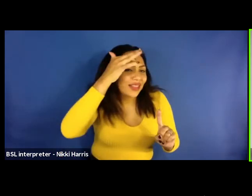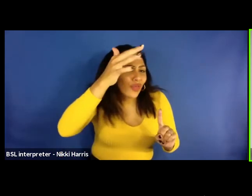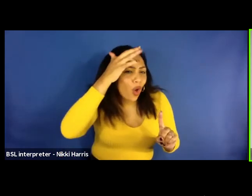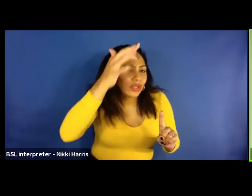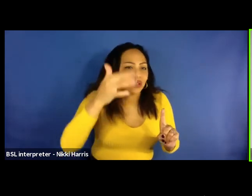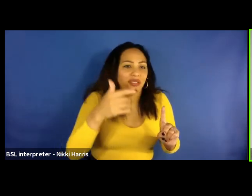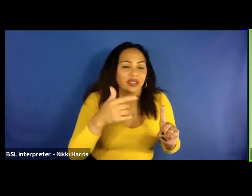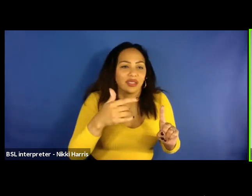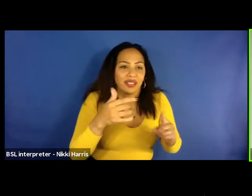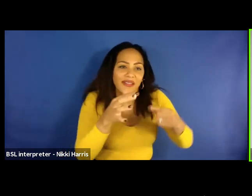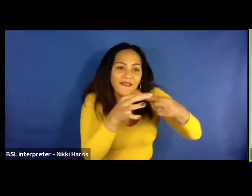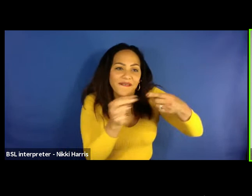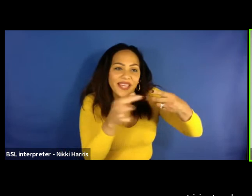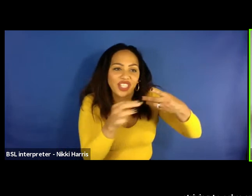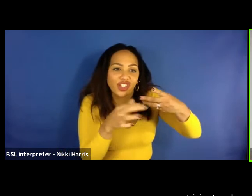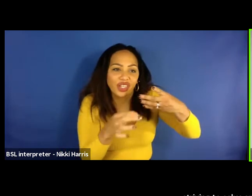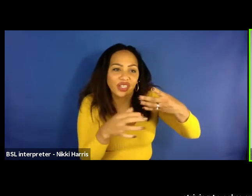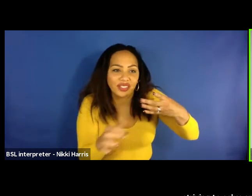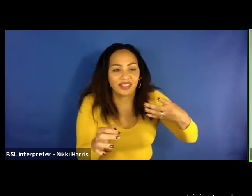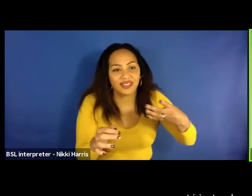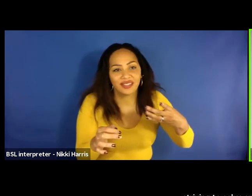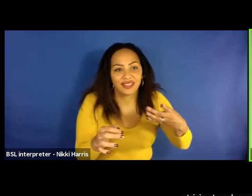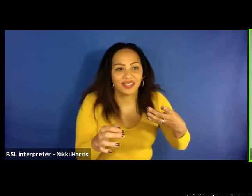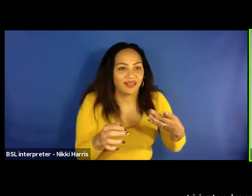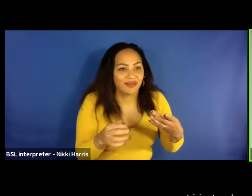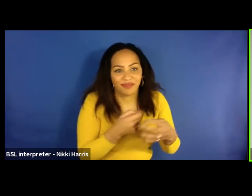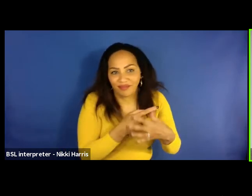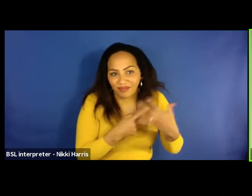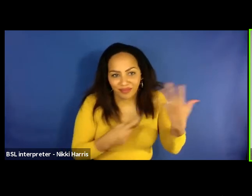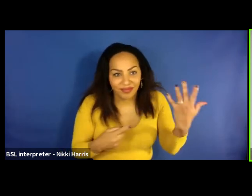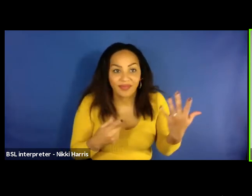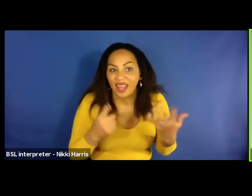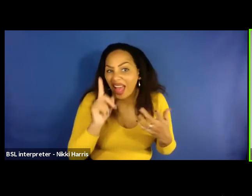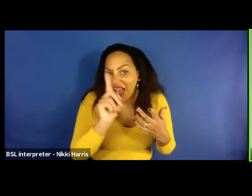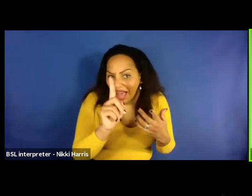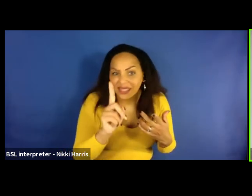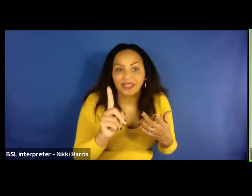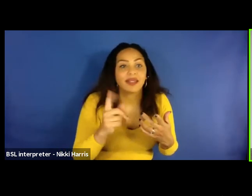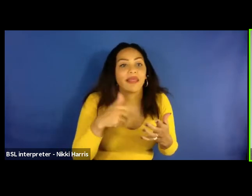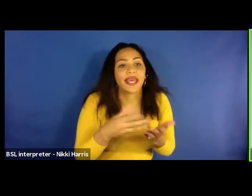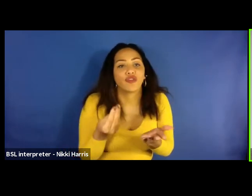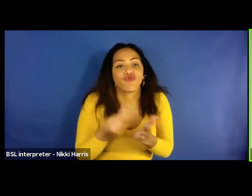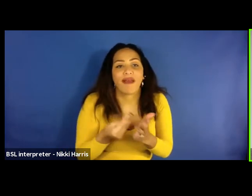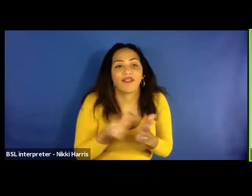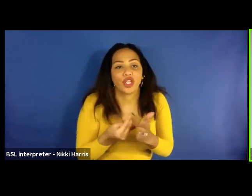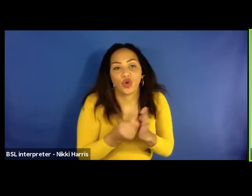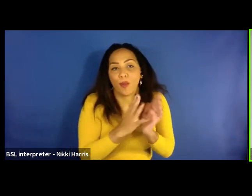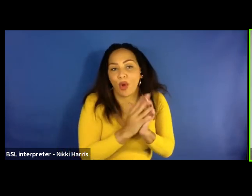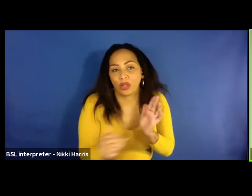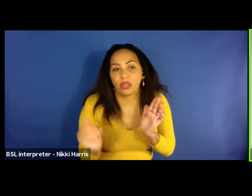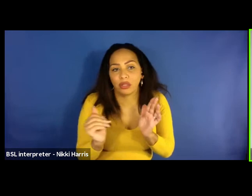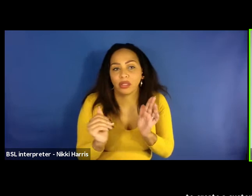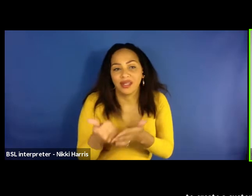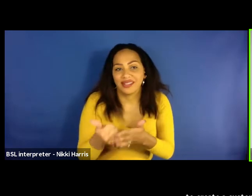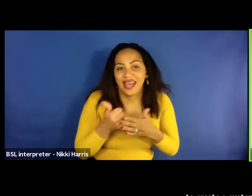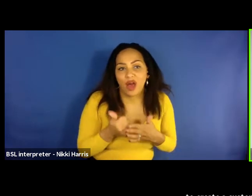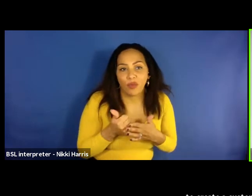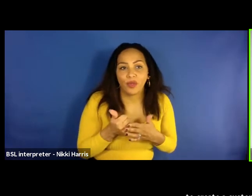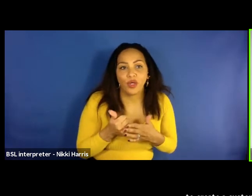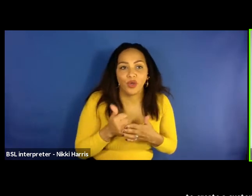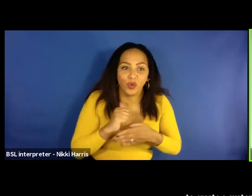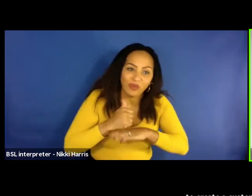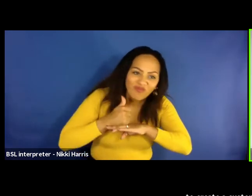and benefits of the product or service you're looking to launch, as well as the revenue model that you hope to have to underpin your idea, product or service.